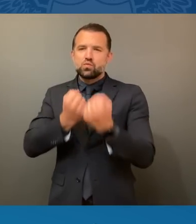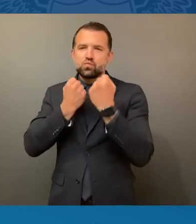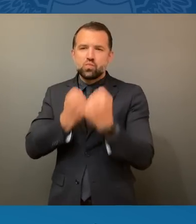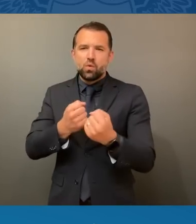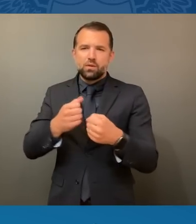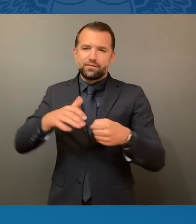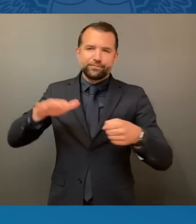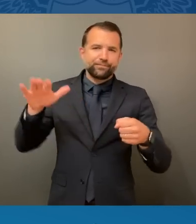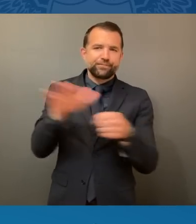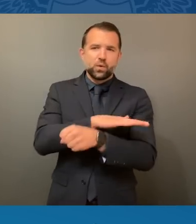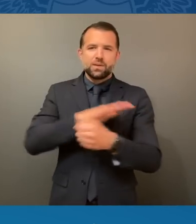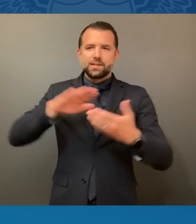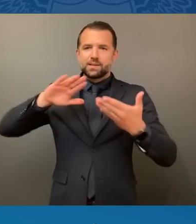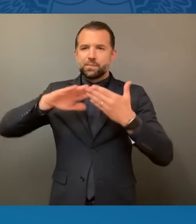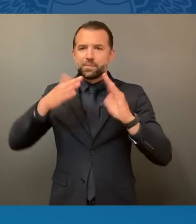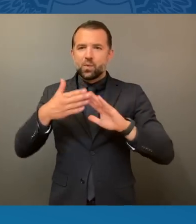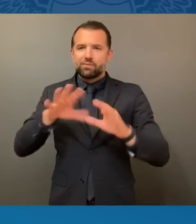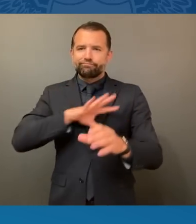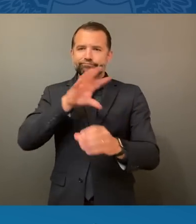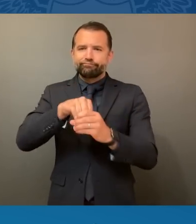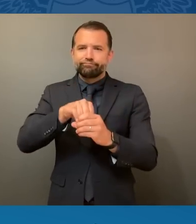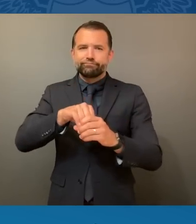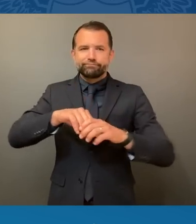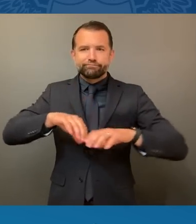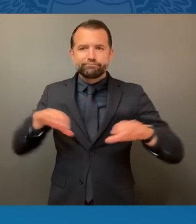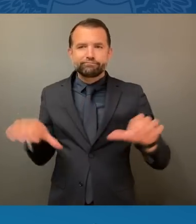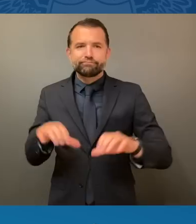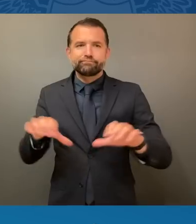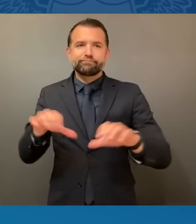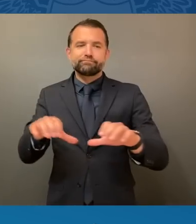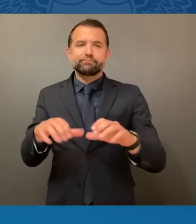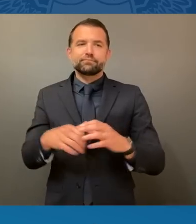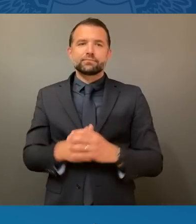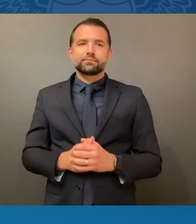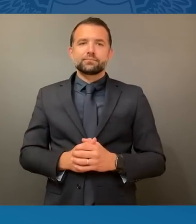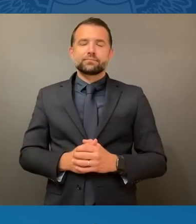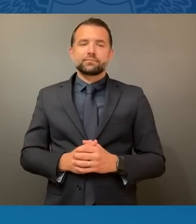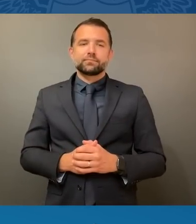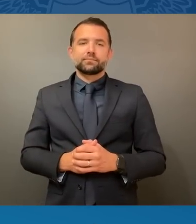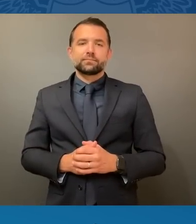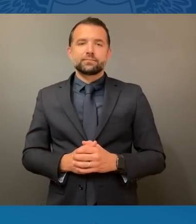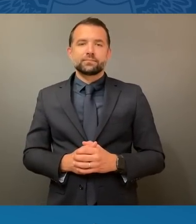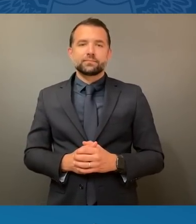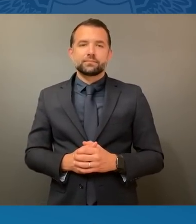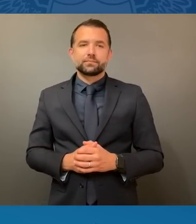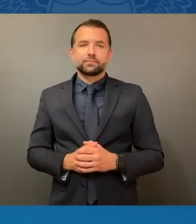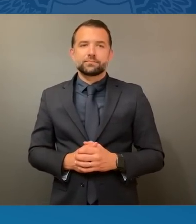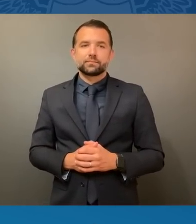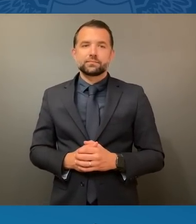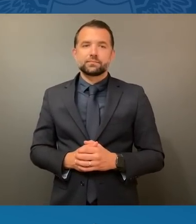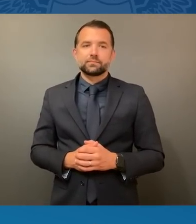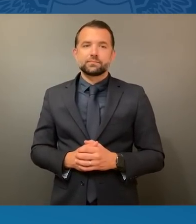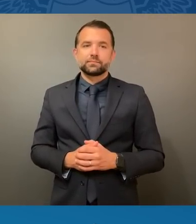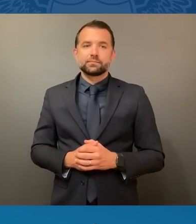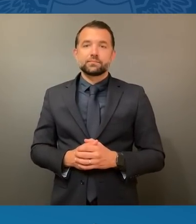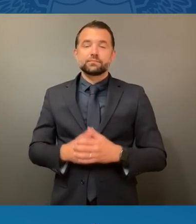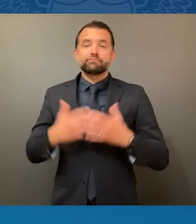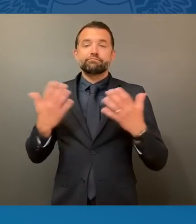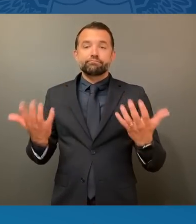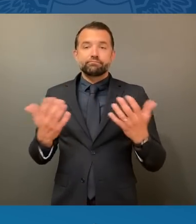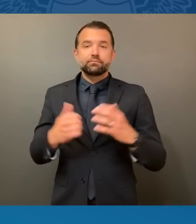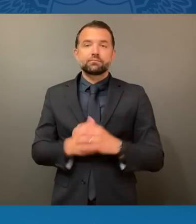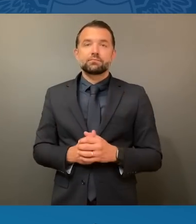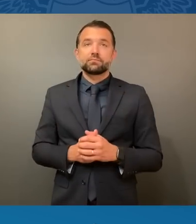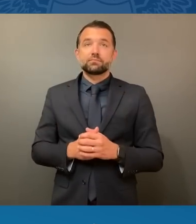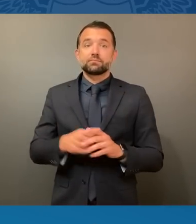community that was fighting for civil rights. And so I grew up among my parents who were marching and shouting for justice every day. The heroes of